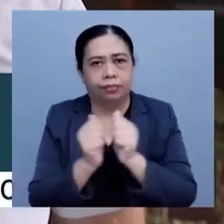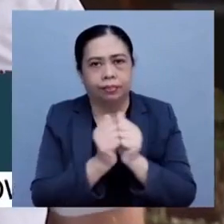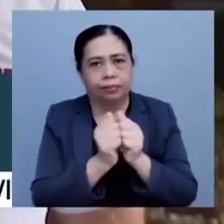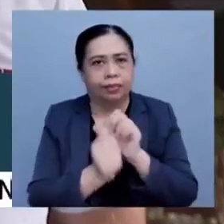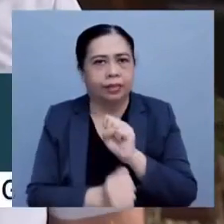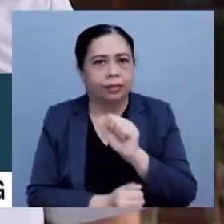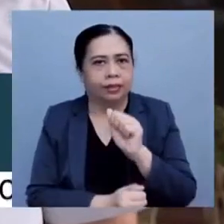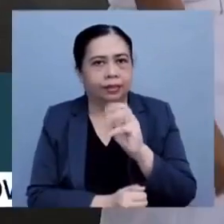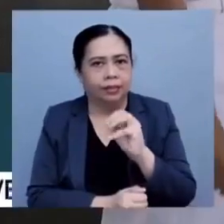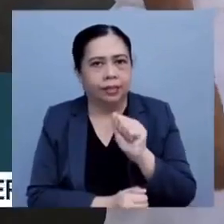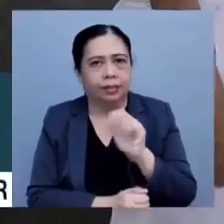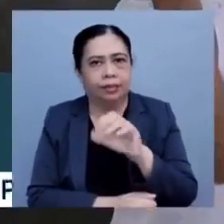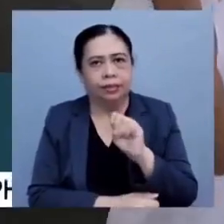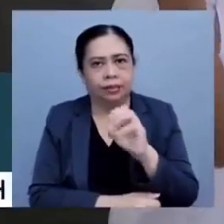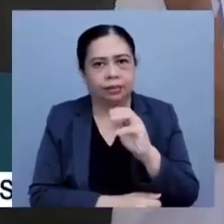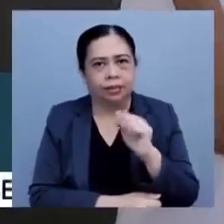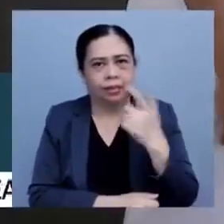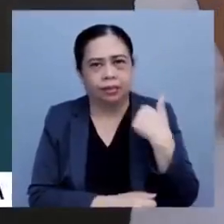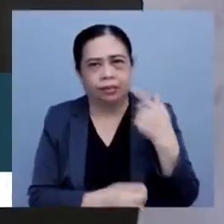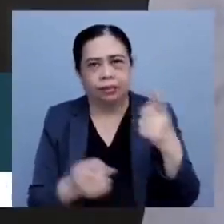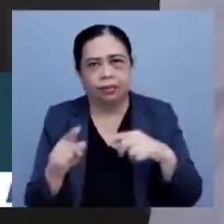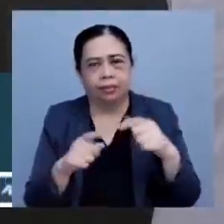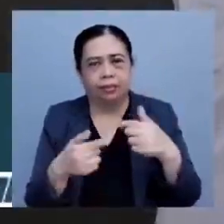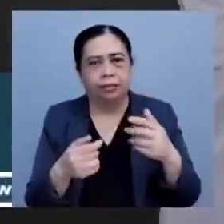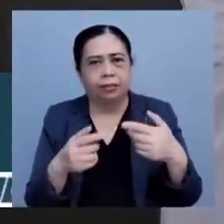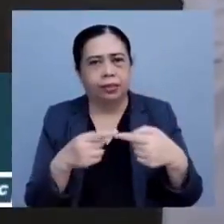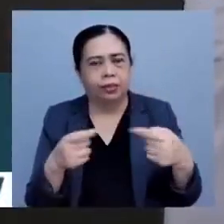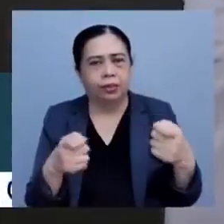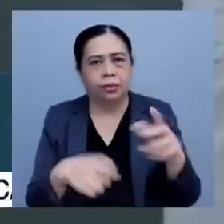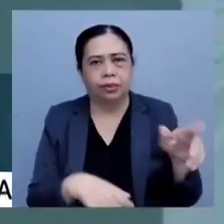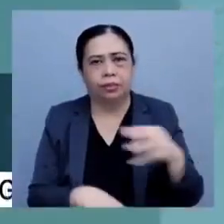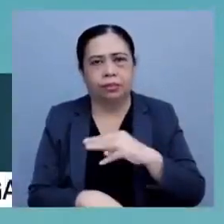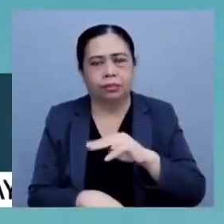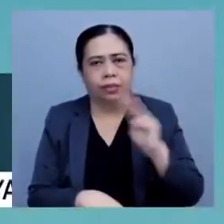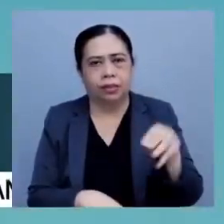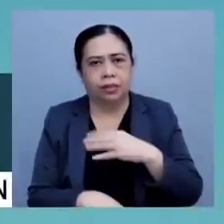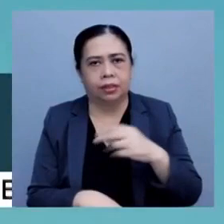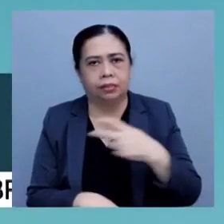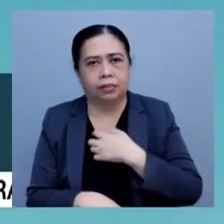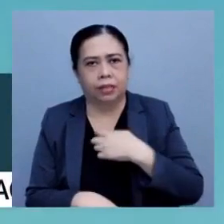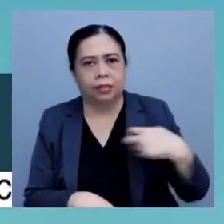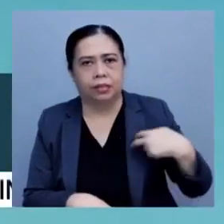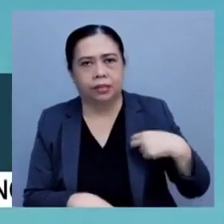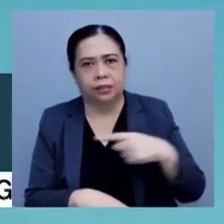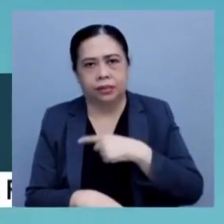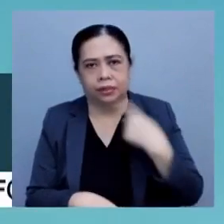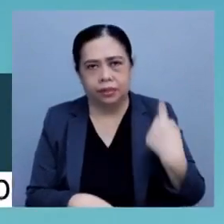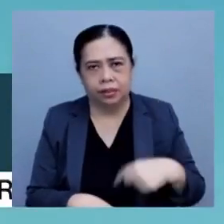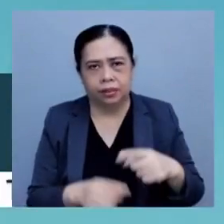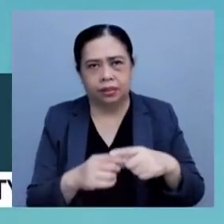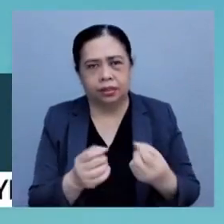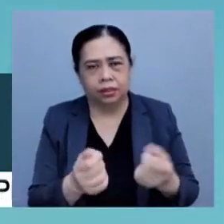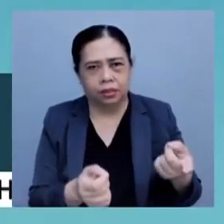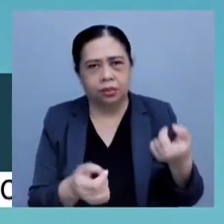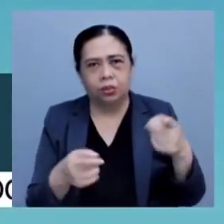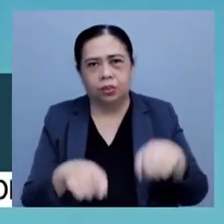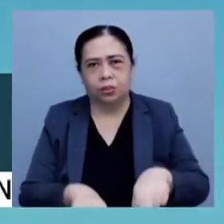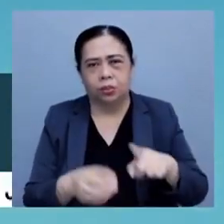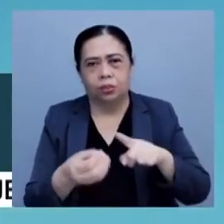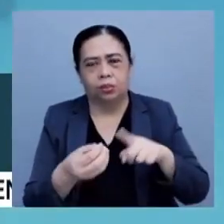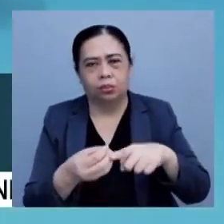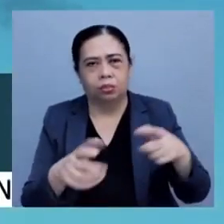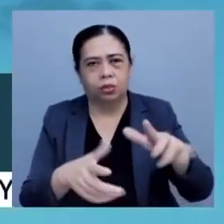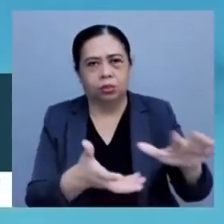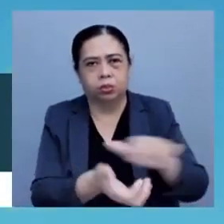heels of fresh tension between Manila and Beijing over the West Philippine Sea, where massive coral damage has been observed. The